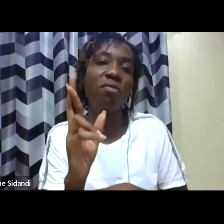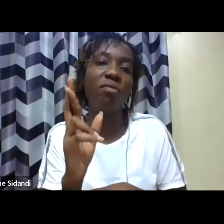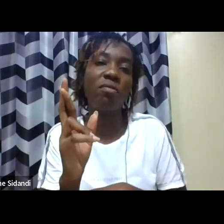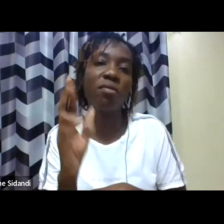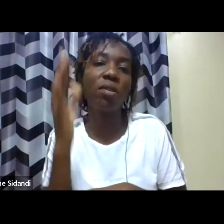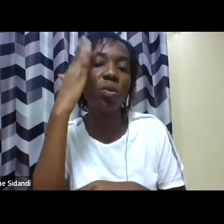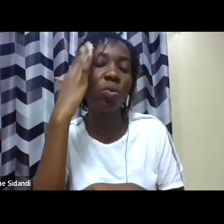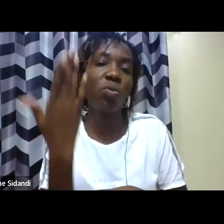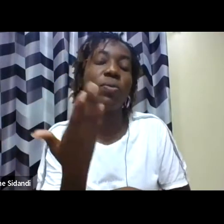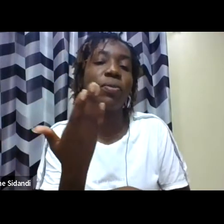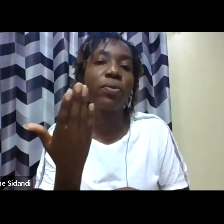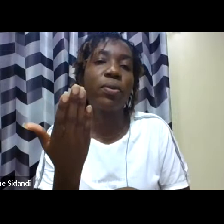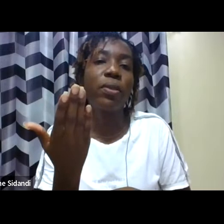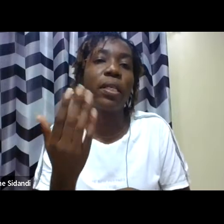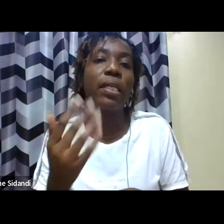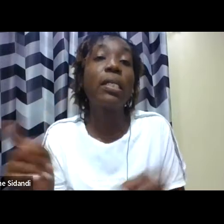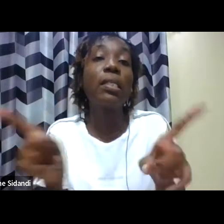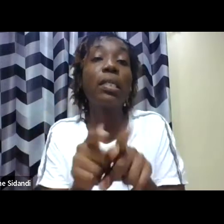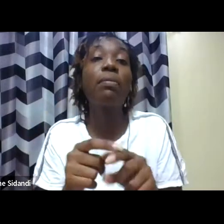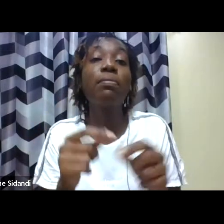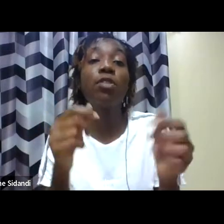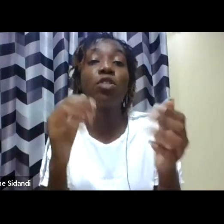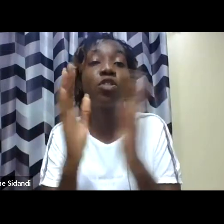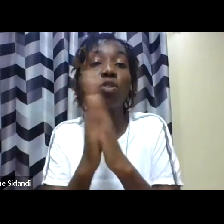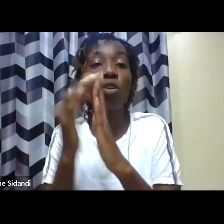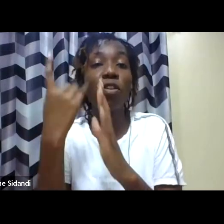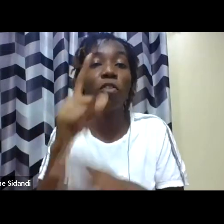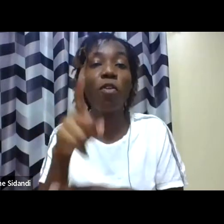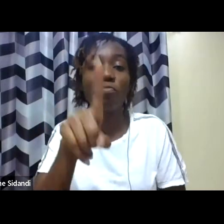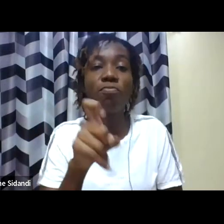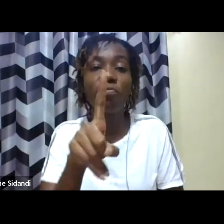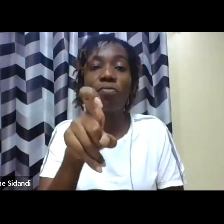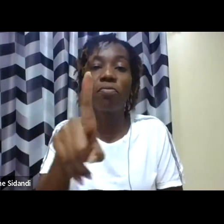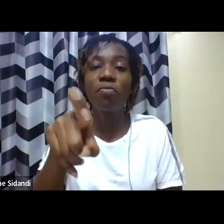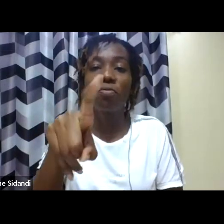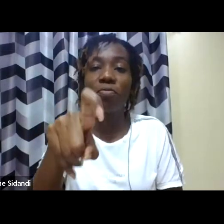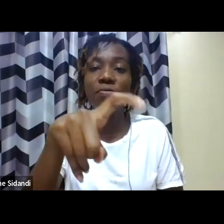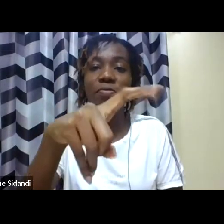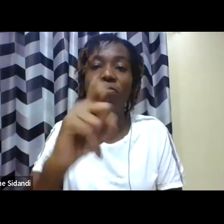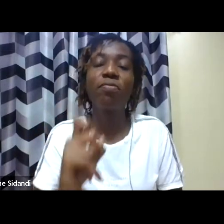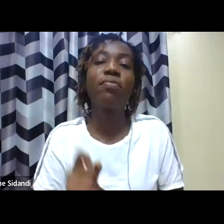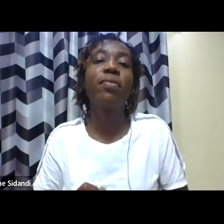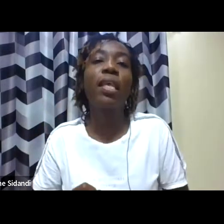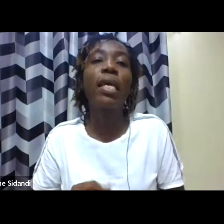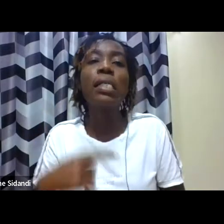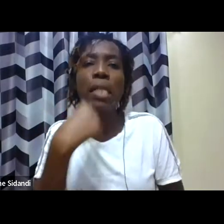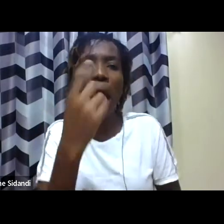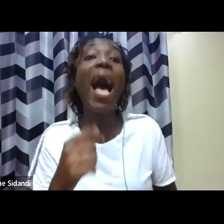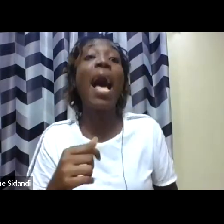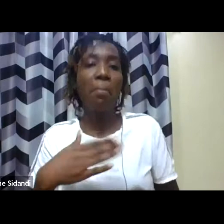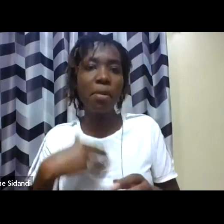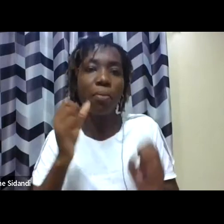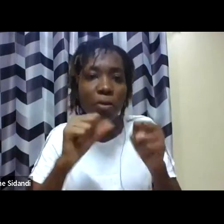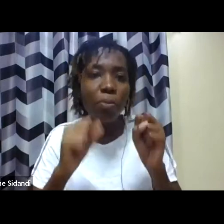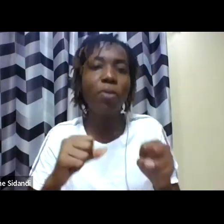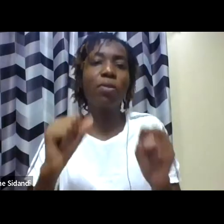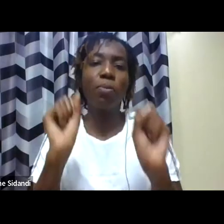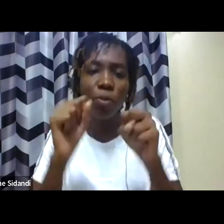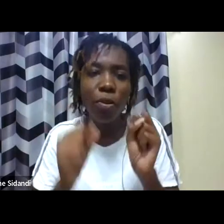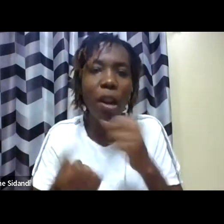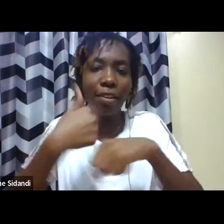like the story of the caterpillar that goes like this, and it tells itself, I can do it, I can do it, I can do